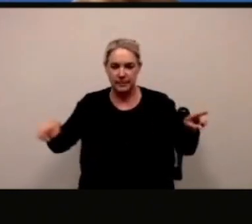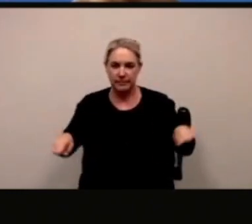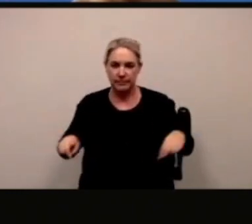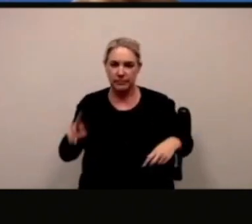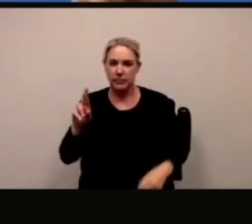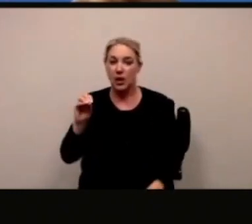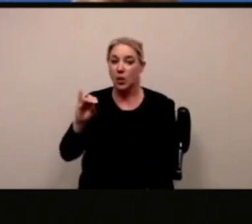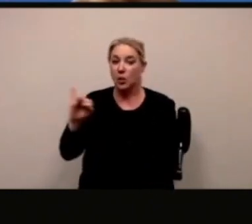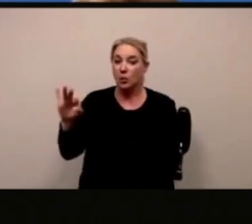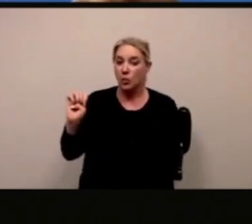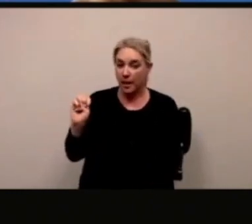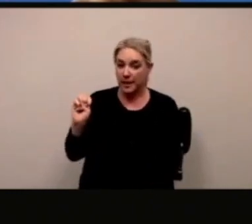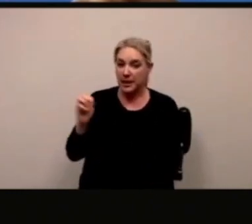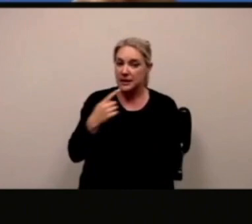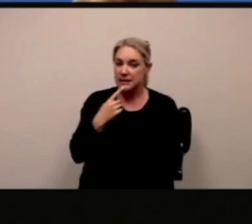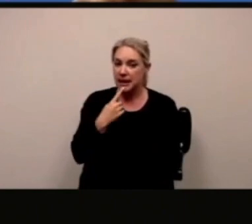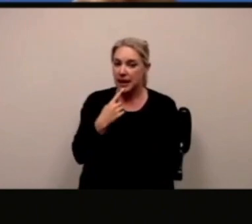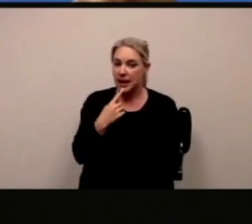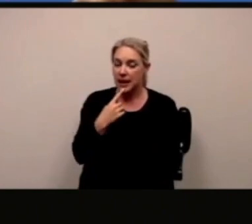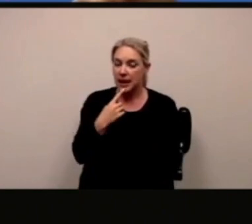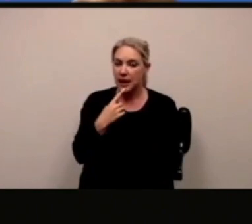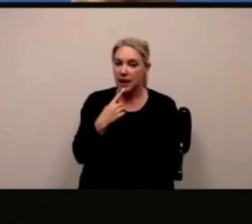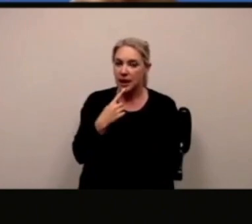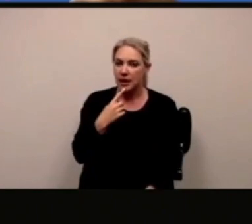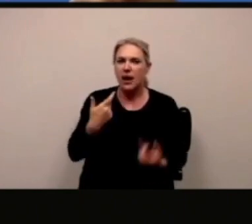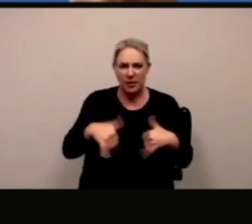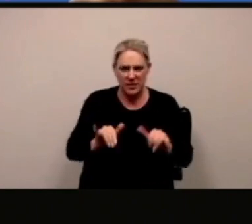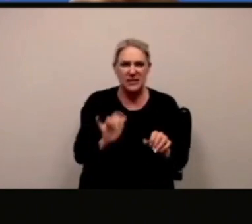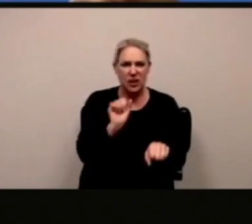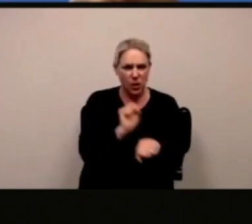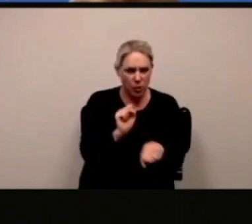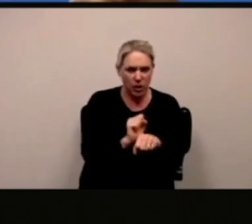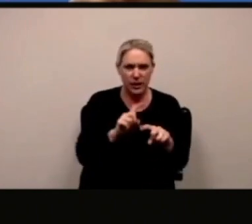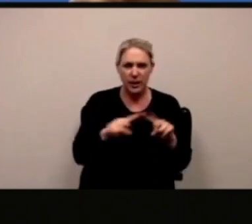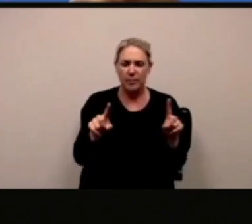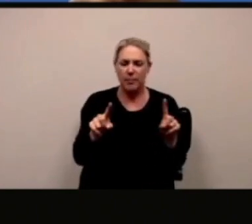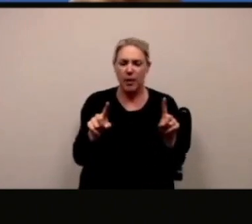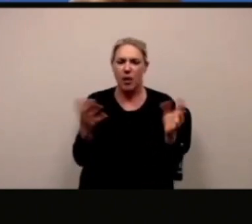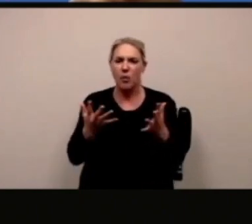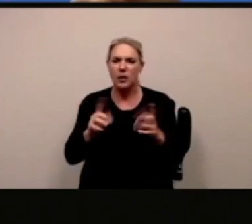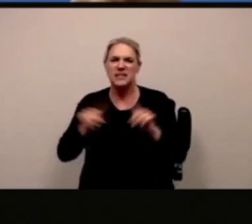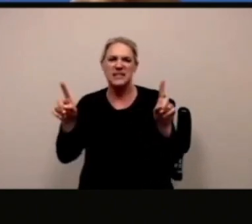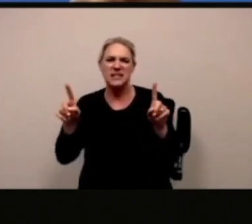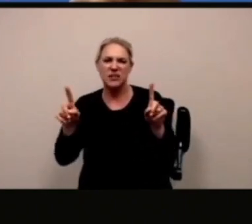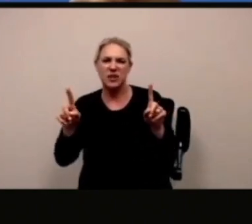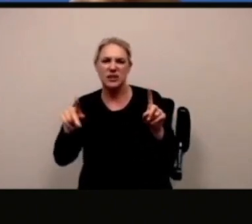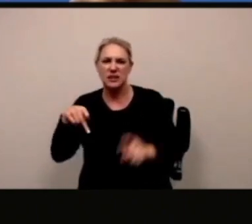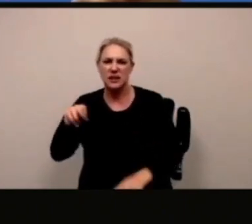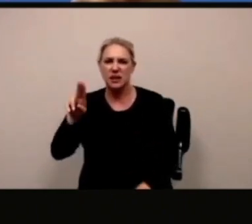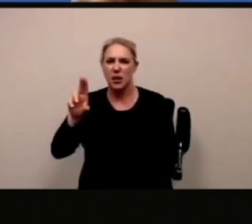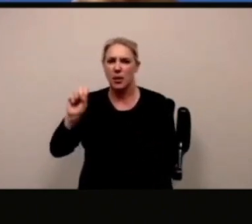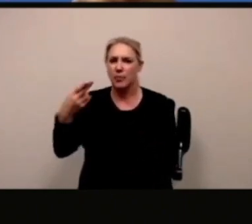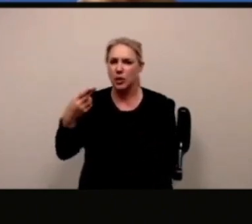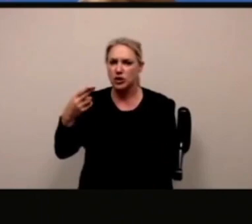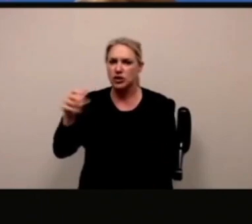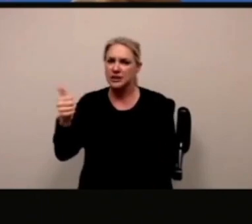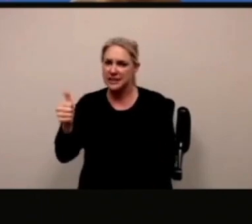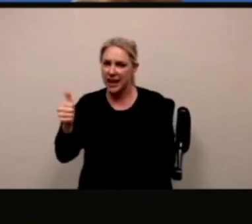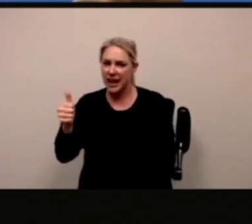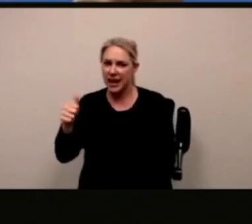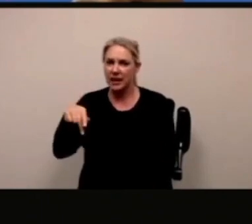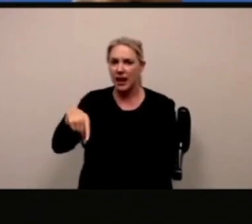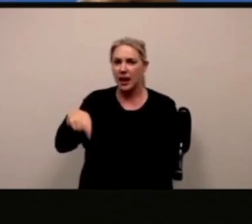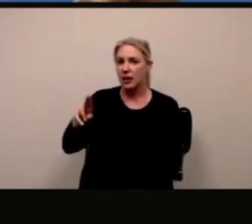wondering, how do you, well, I guess what is the difference between push 10 and push XY? Thank you for the